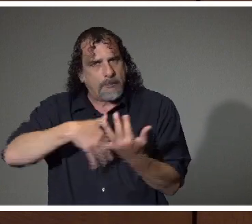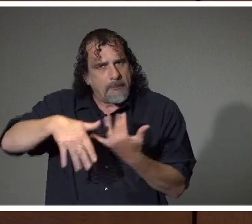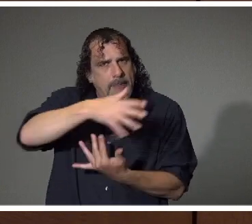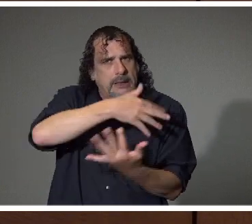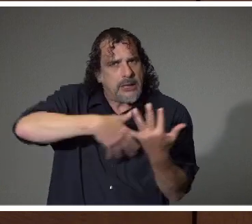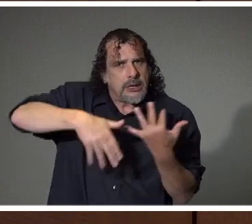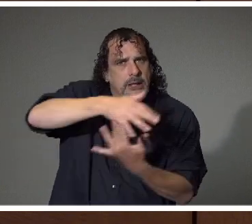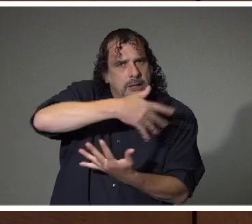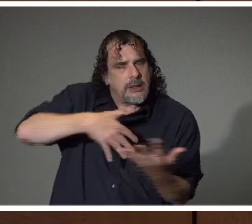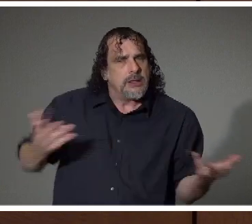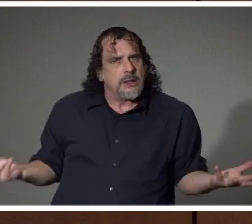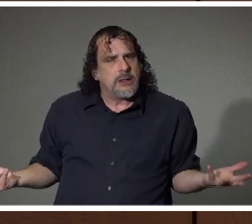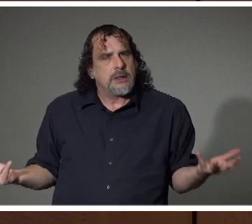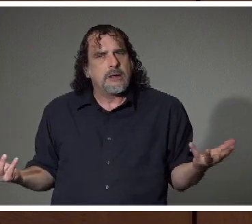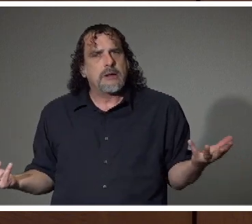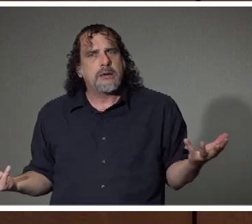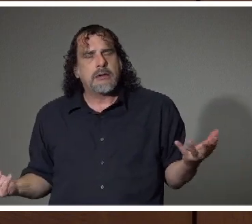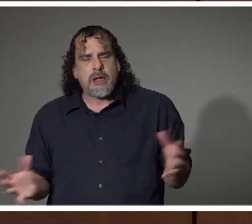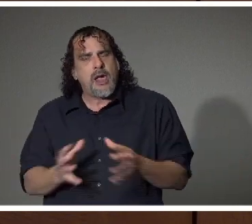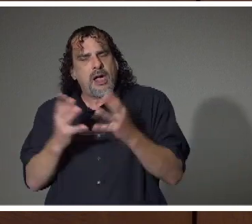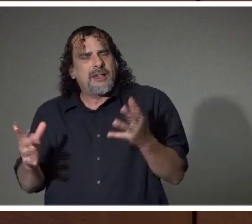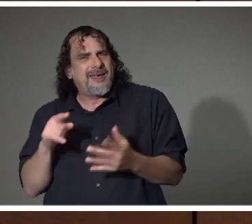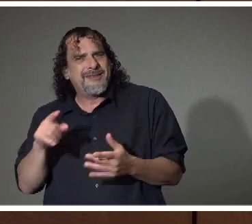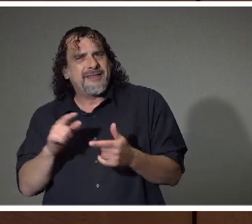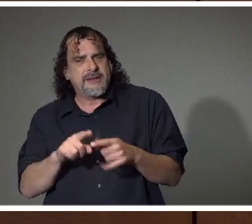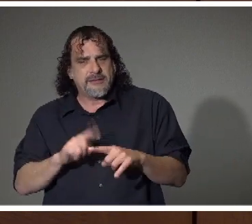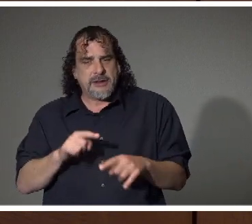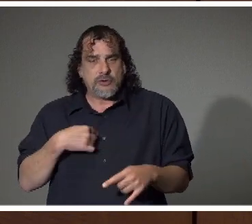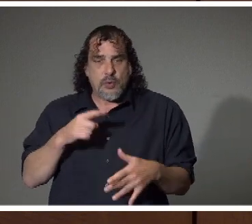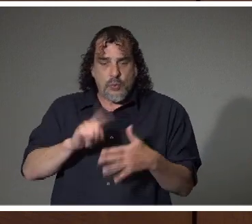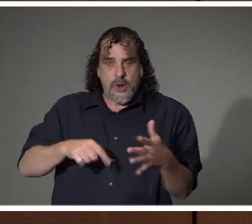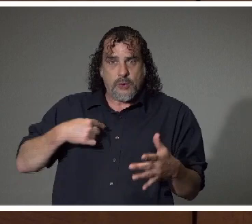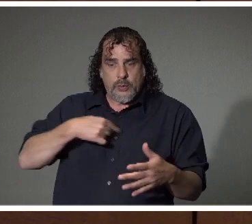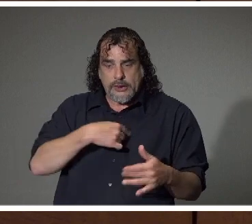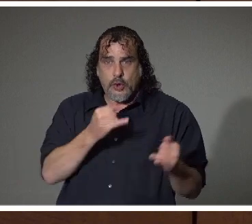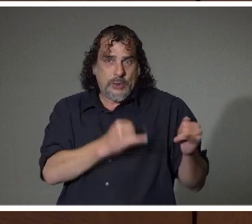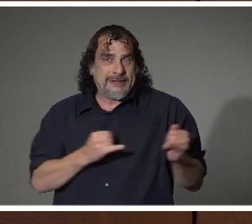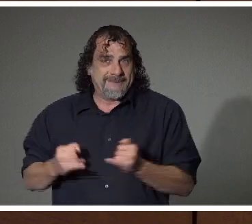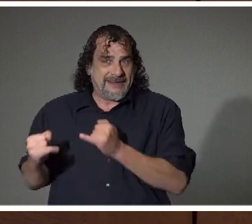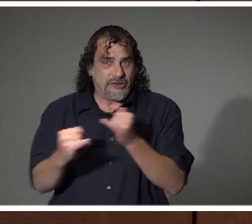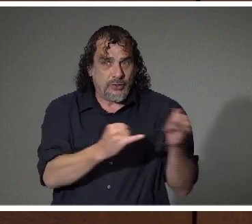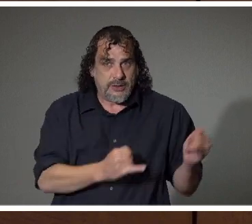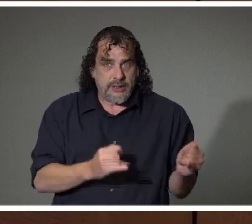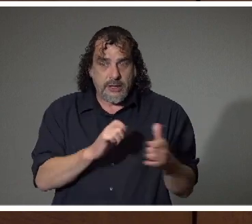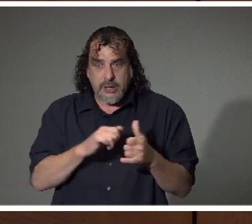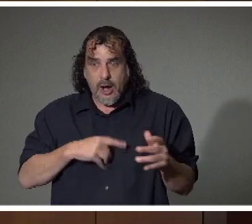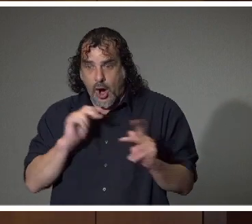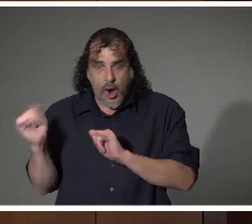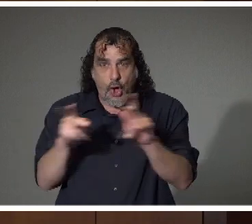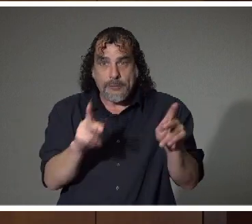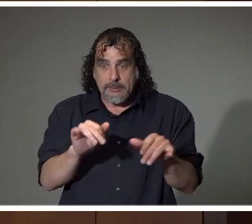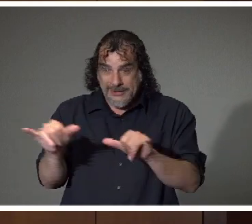folks. A lot of it depends on what we do collectively, and we can determine our own future.